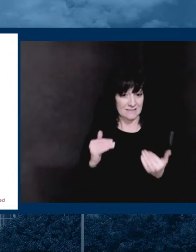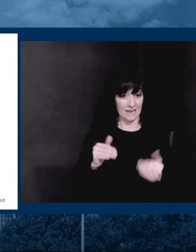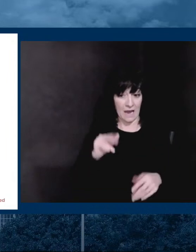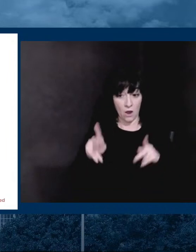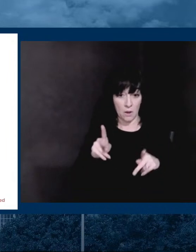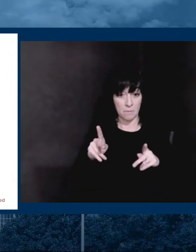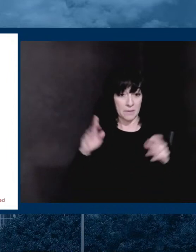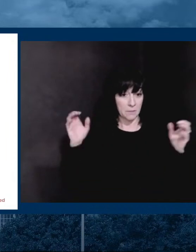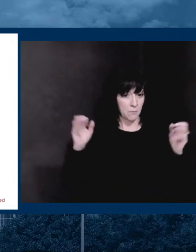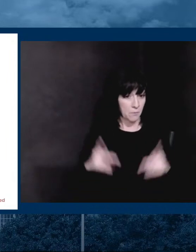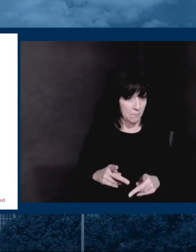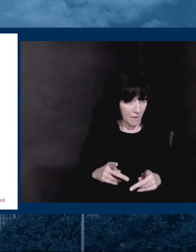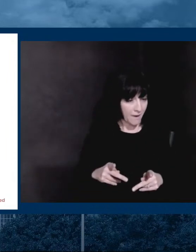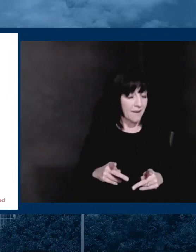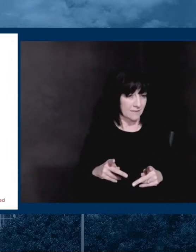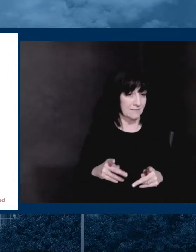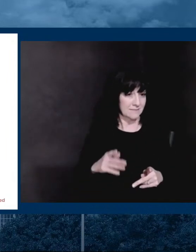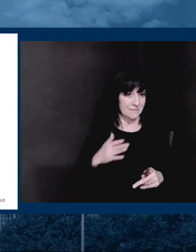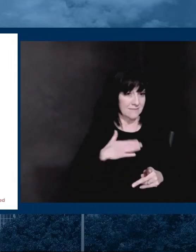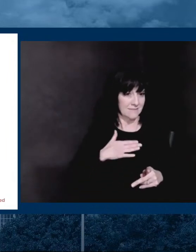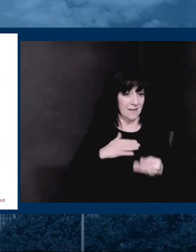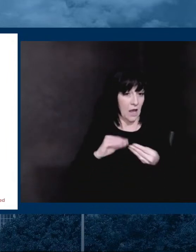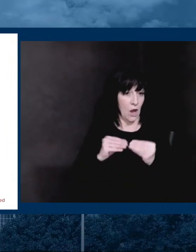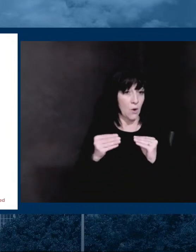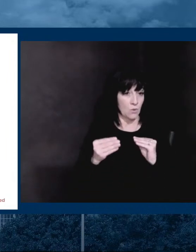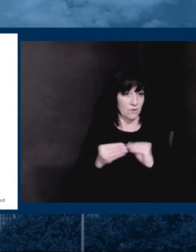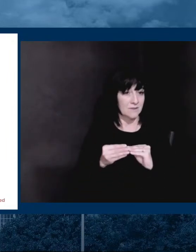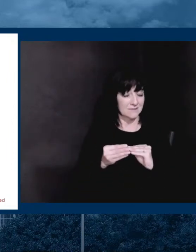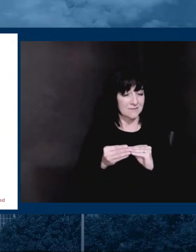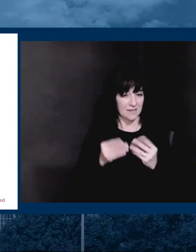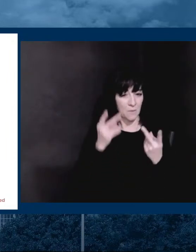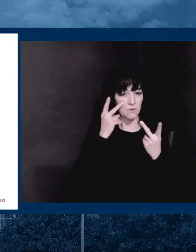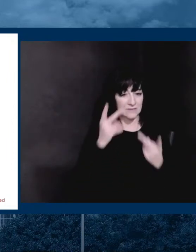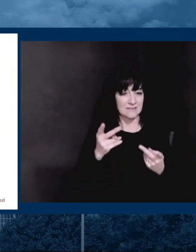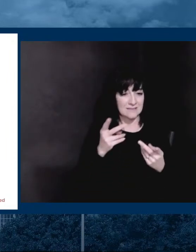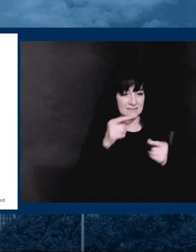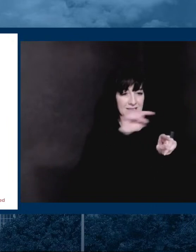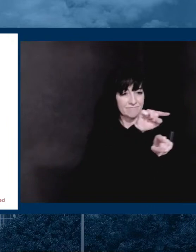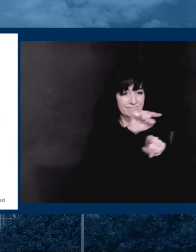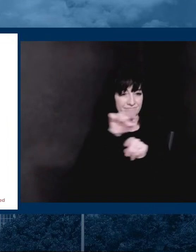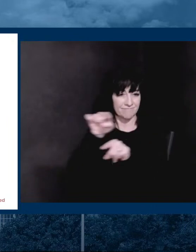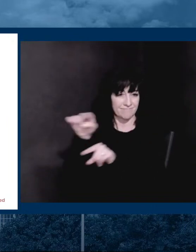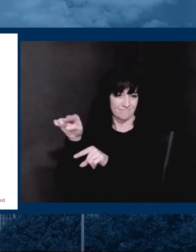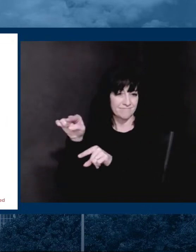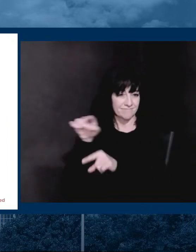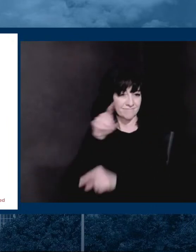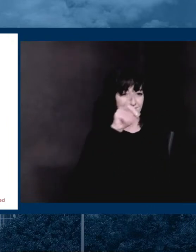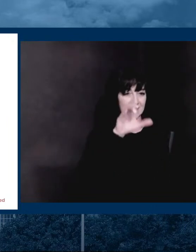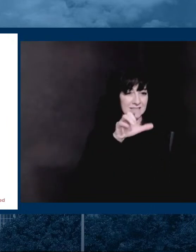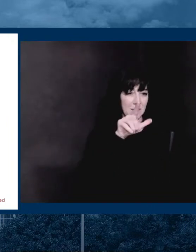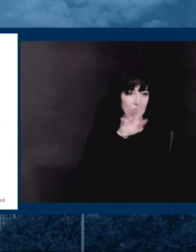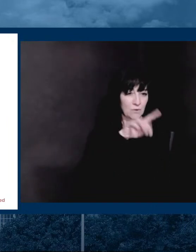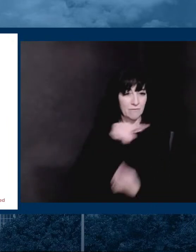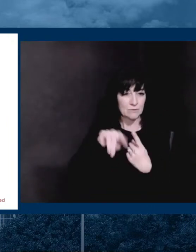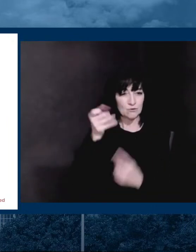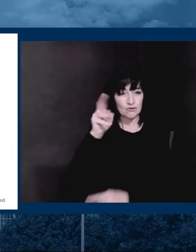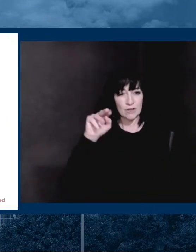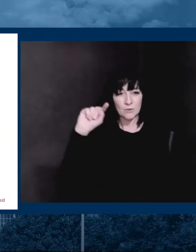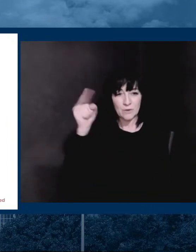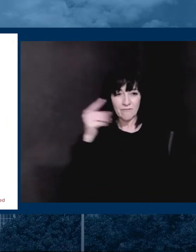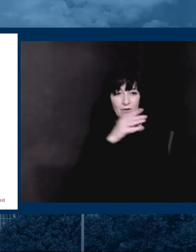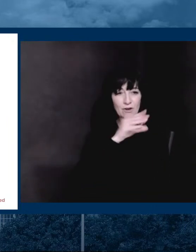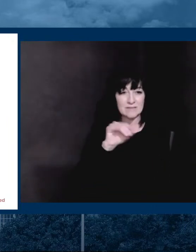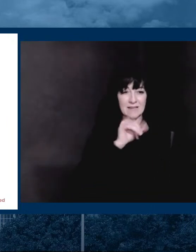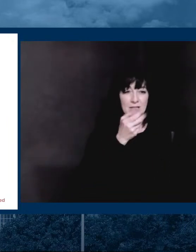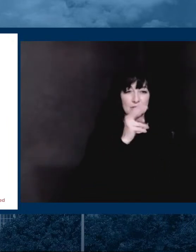57,000 numbers look pretty consistent this week. So we expect to be in that 50 range as well. Going to the